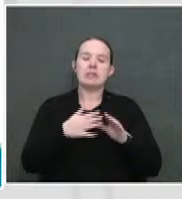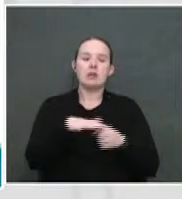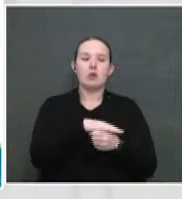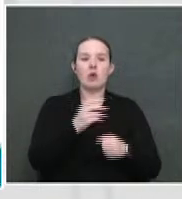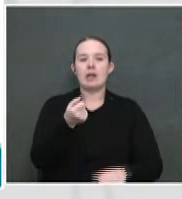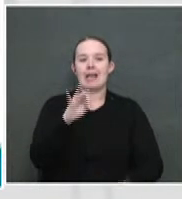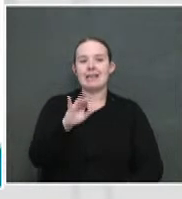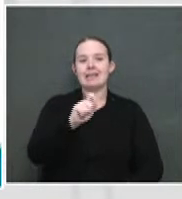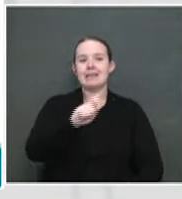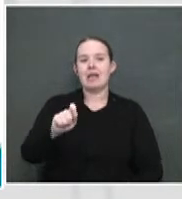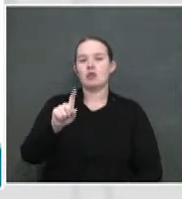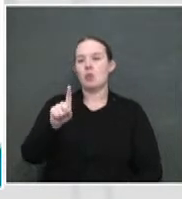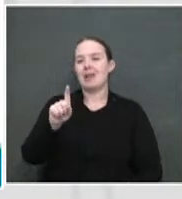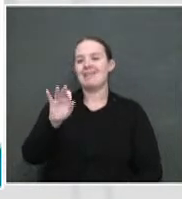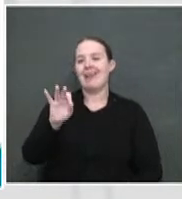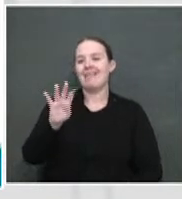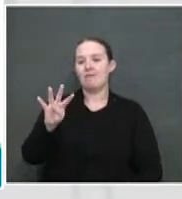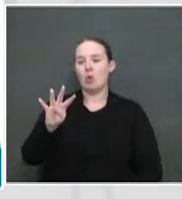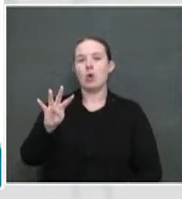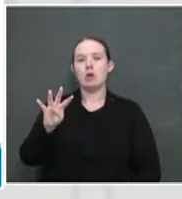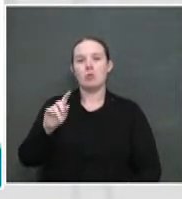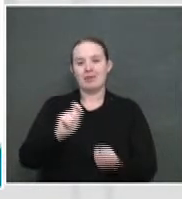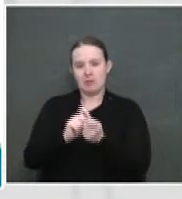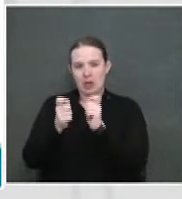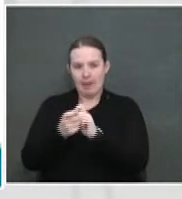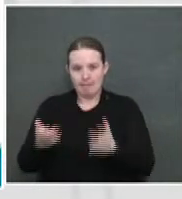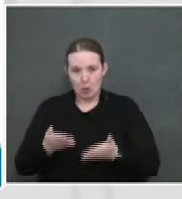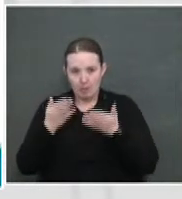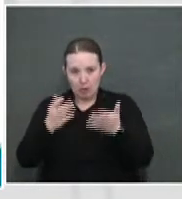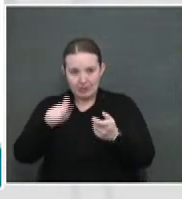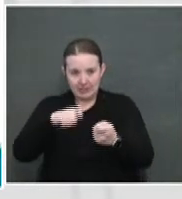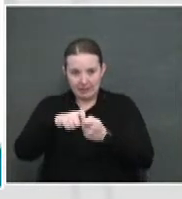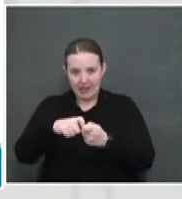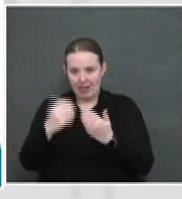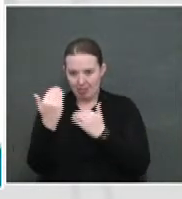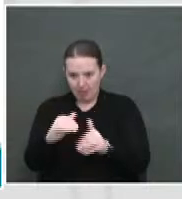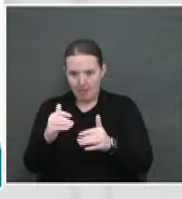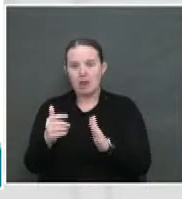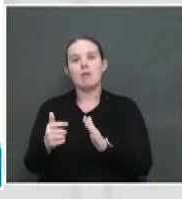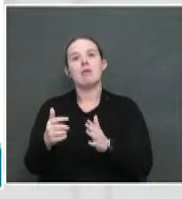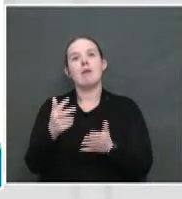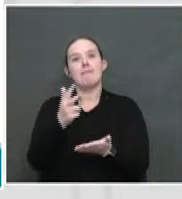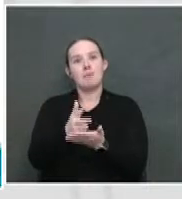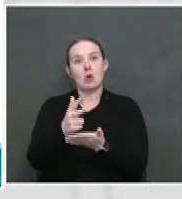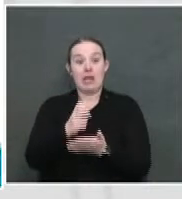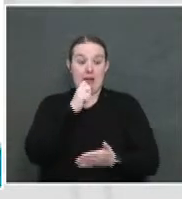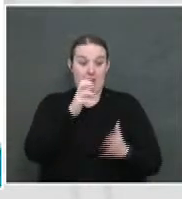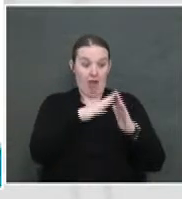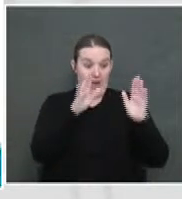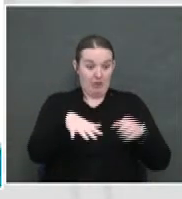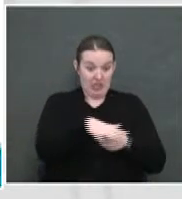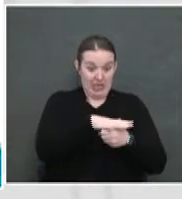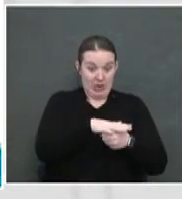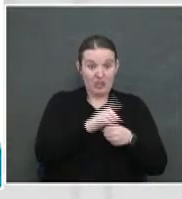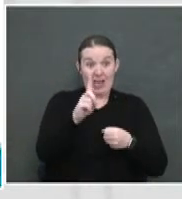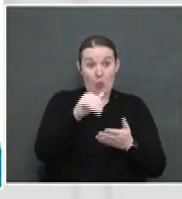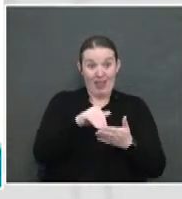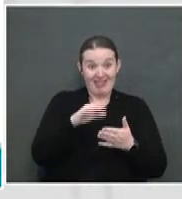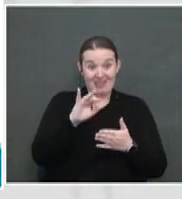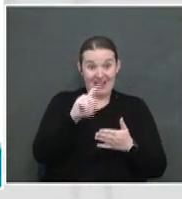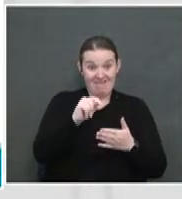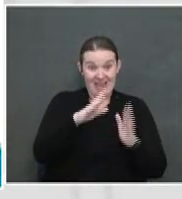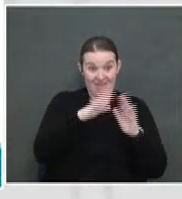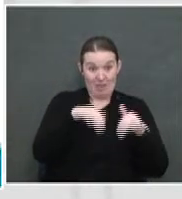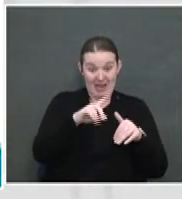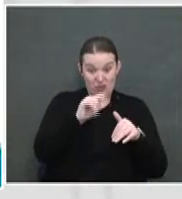Section 19-194 and proposes specifically to restrict parking in non-residential areas within 1,000 feet